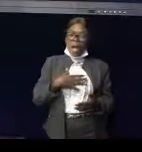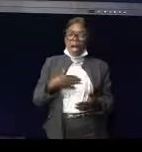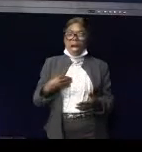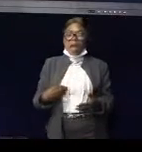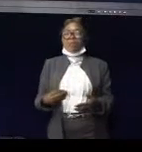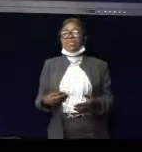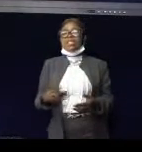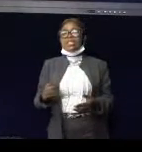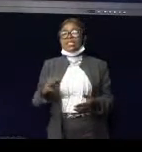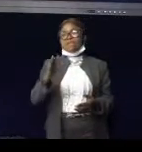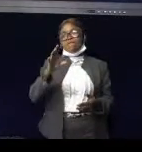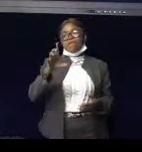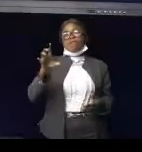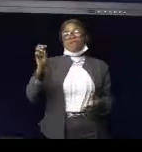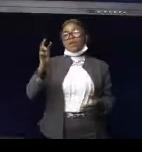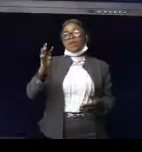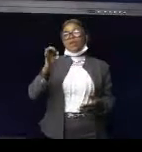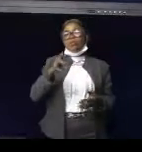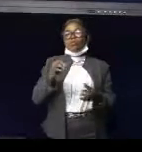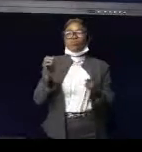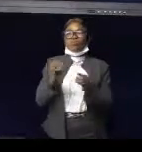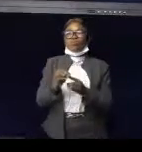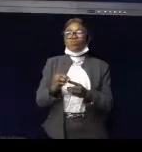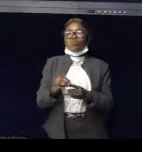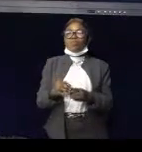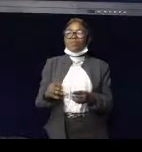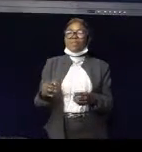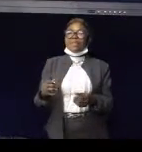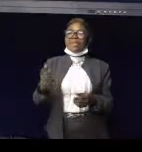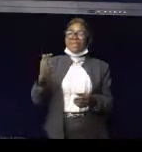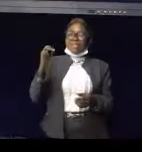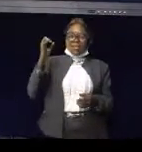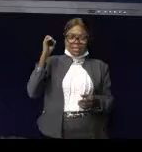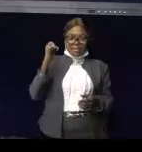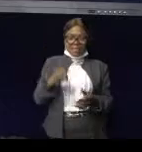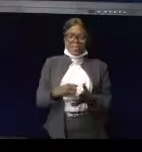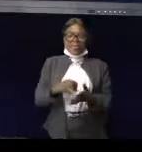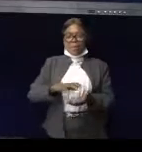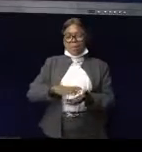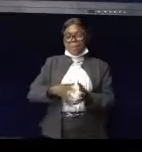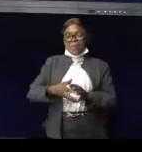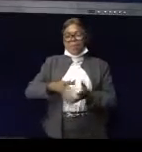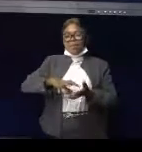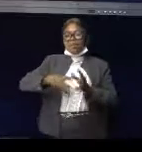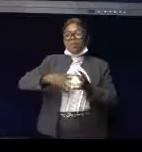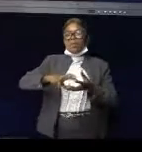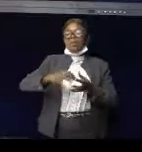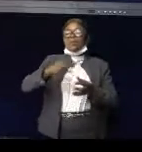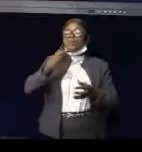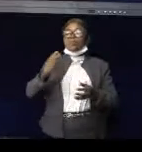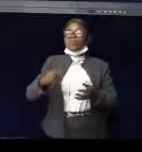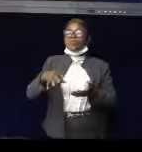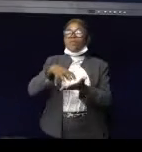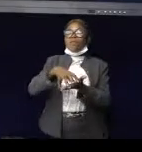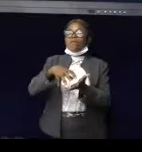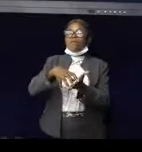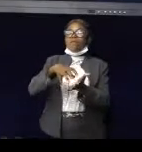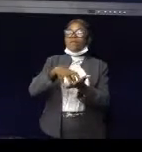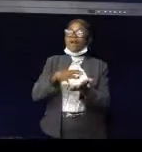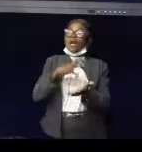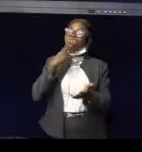to 5 times. So in the case of this baker, he mixes his own flour and sugar in the